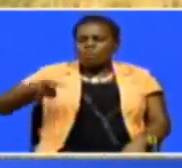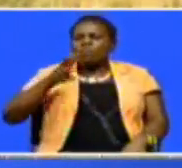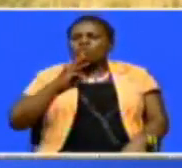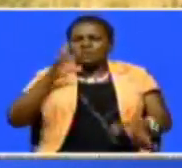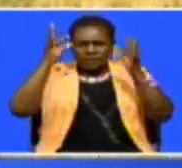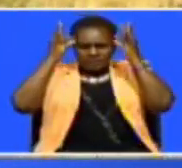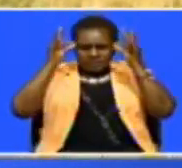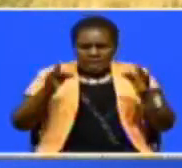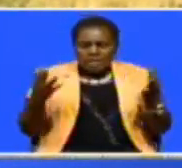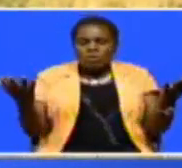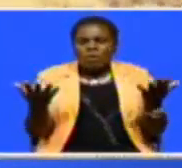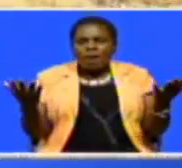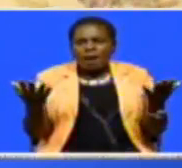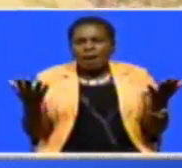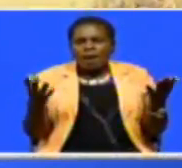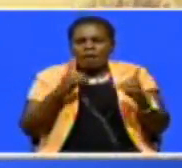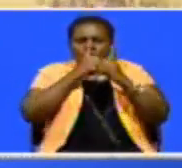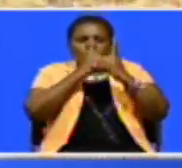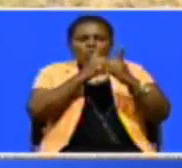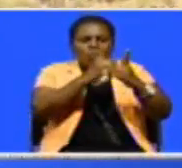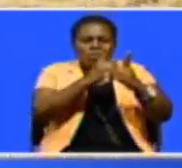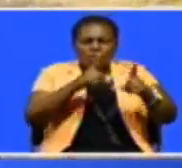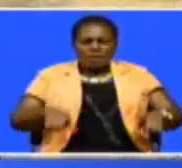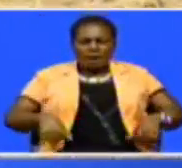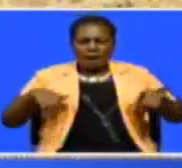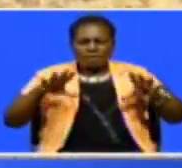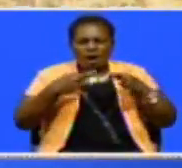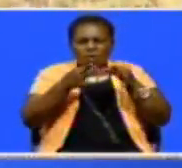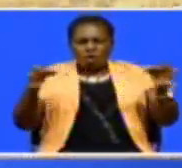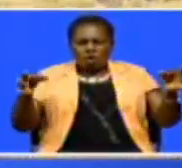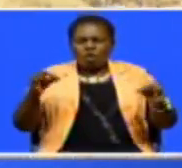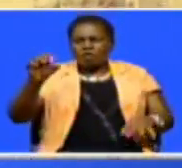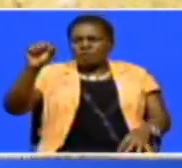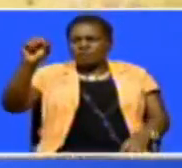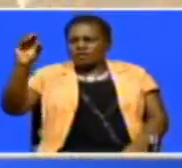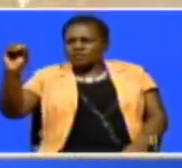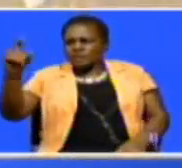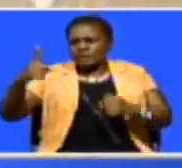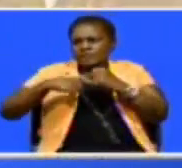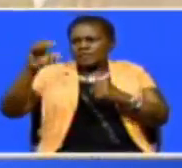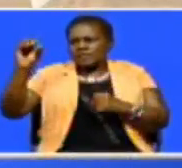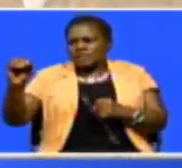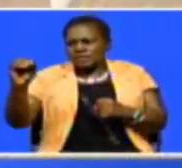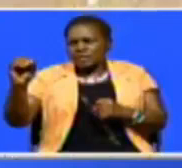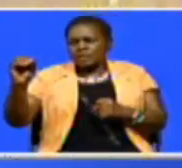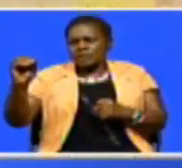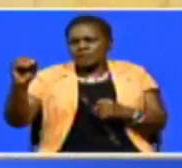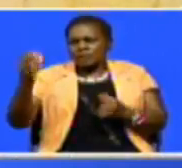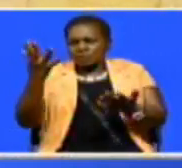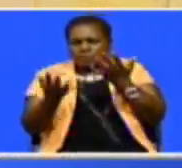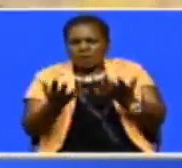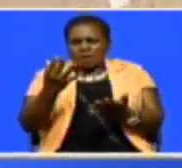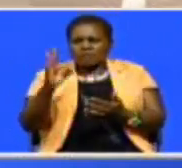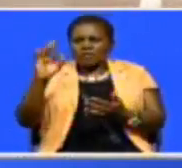the location of the sanctuary. Rhinos have a life expectancy of 50 to 60 years, and an adult could weigh up to